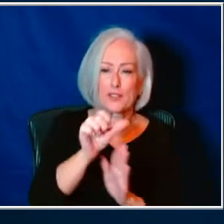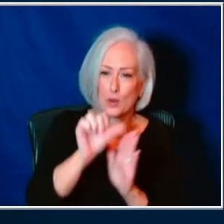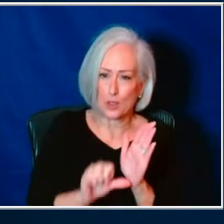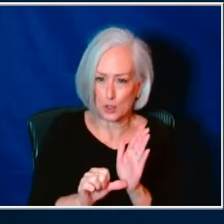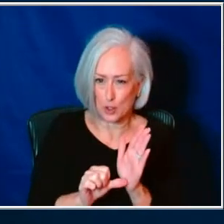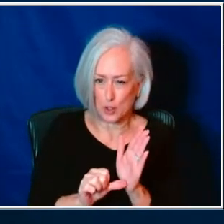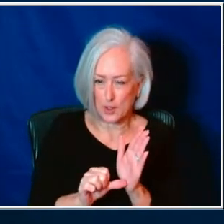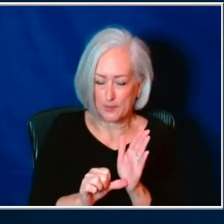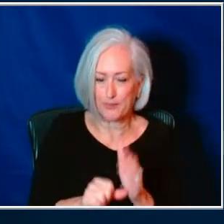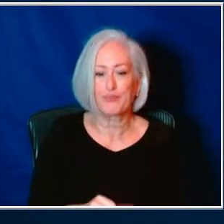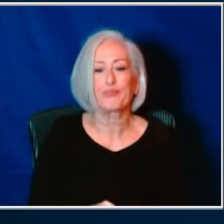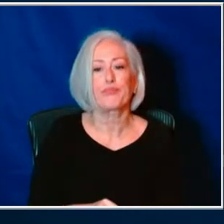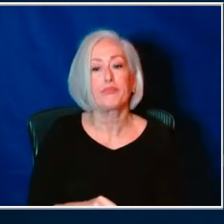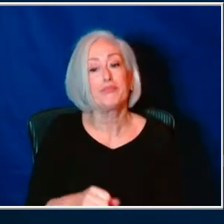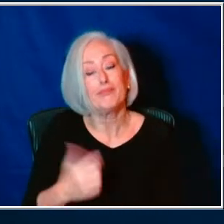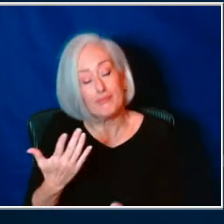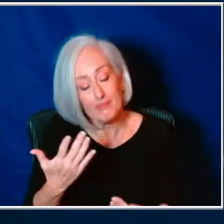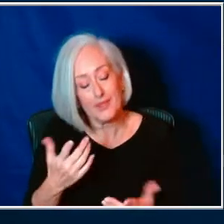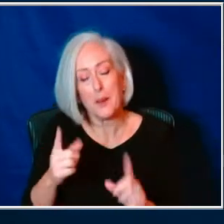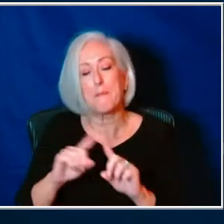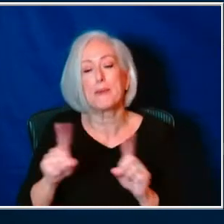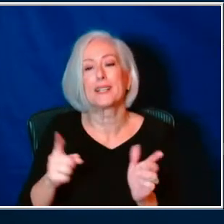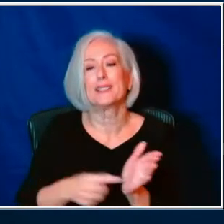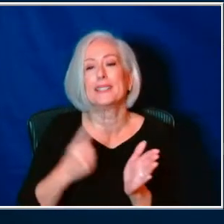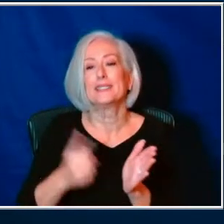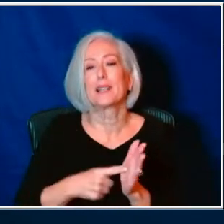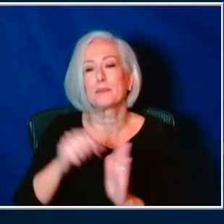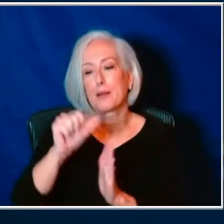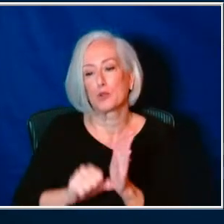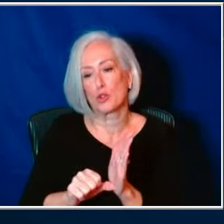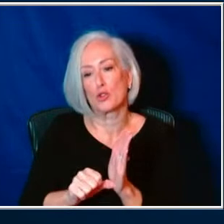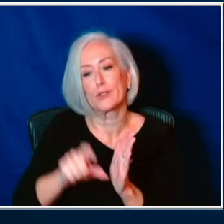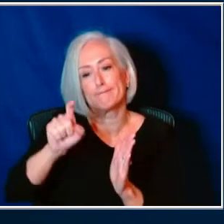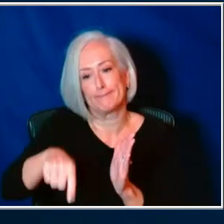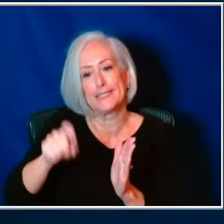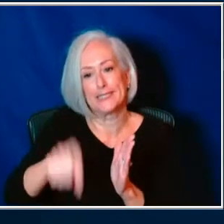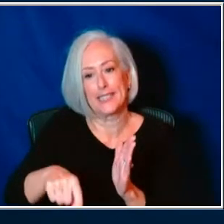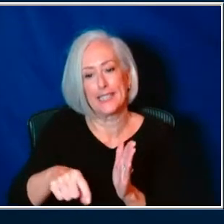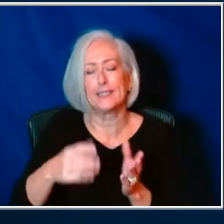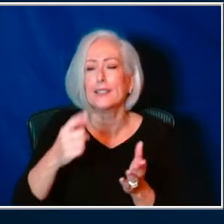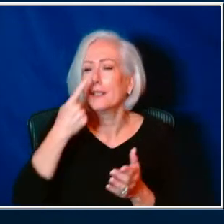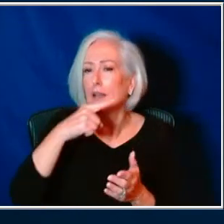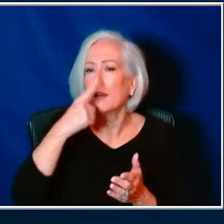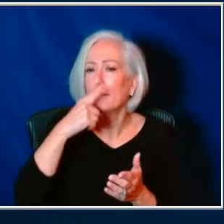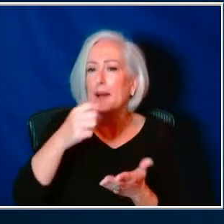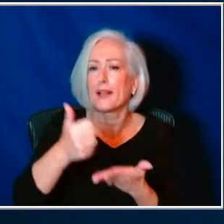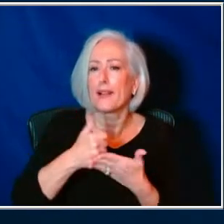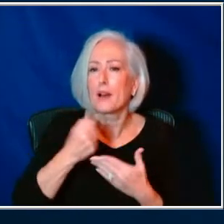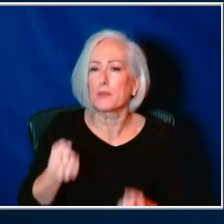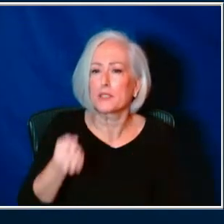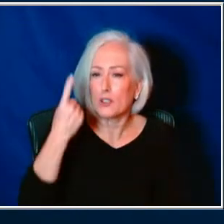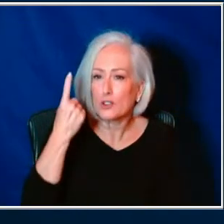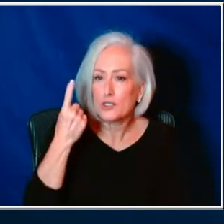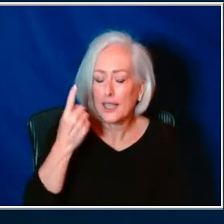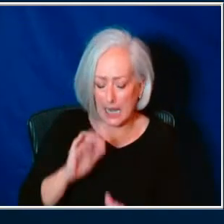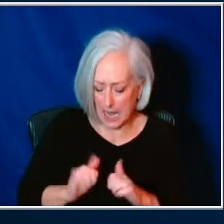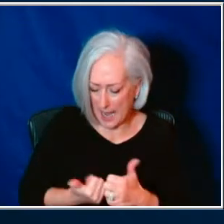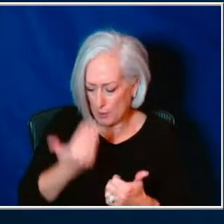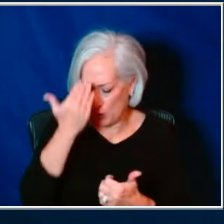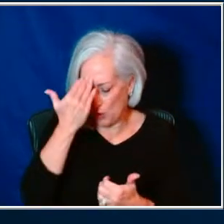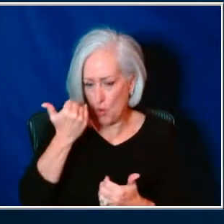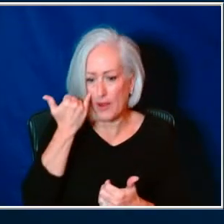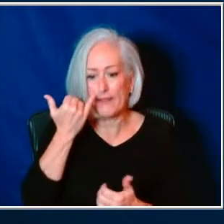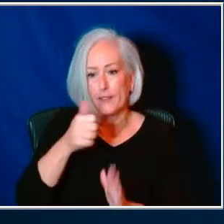but sometimes surgery is necessary. Help us understand that. First of all, how do you know when surgery is